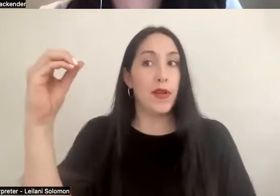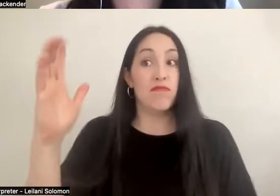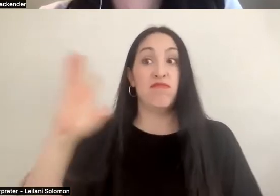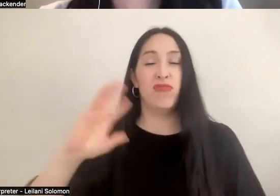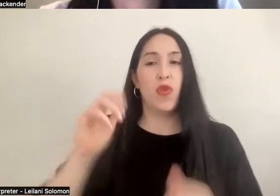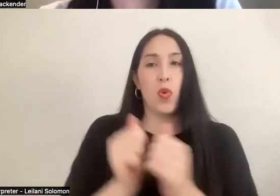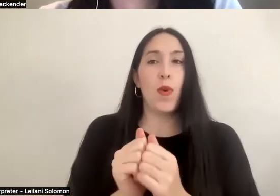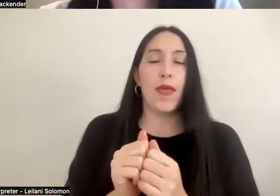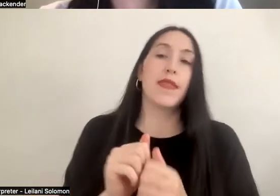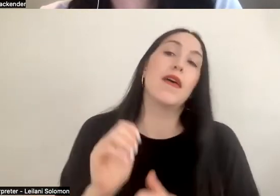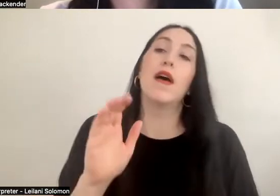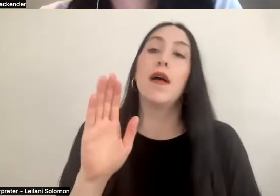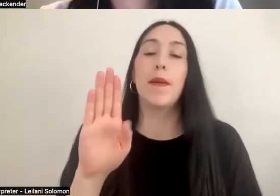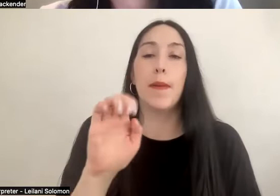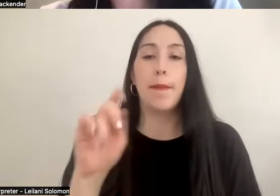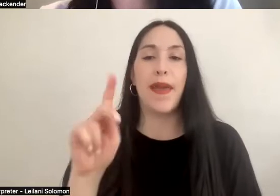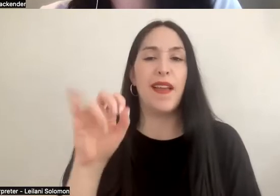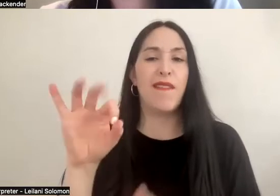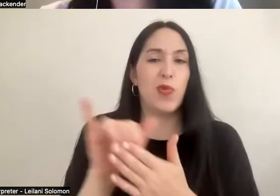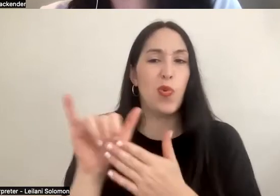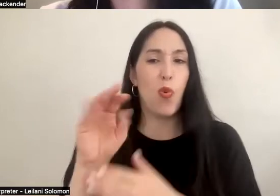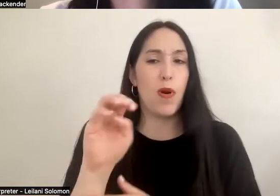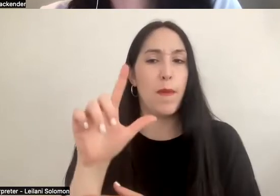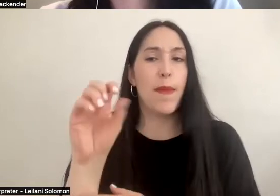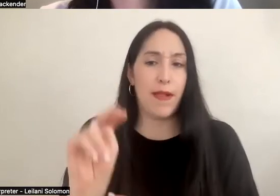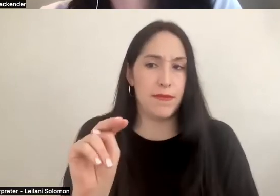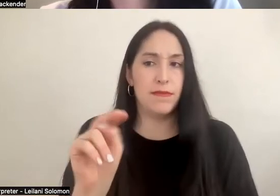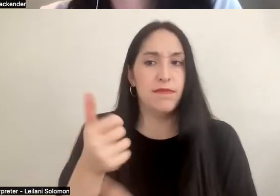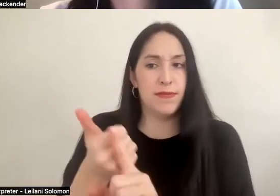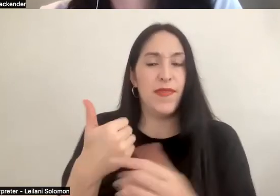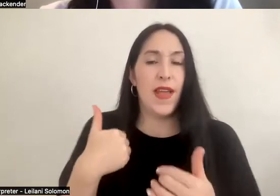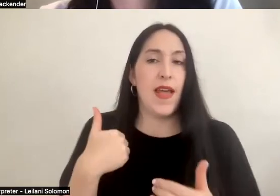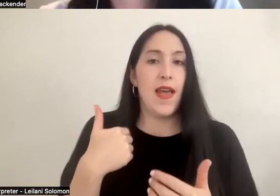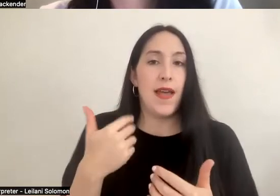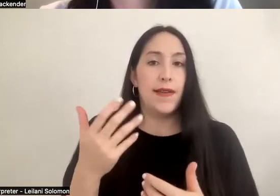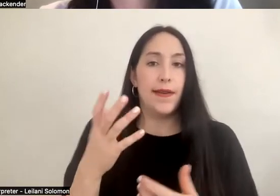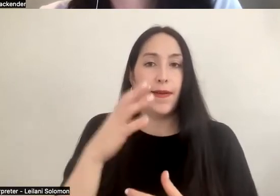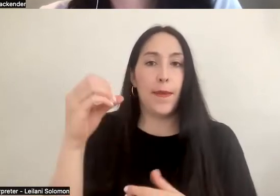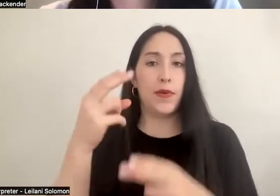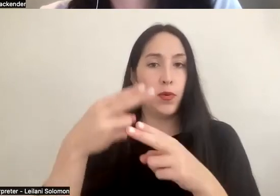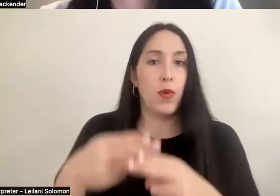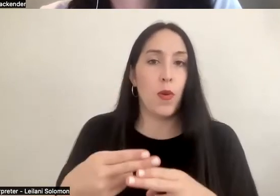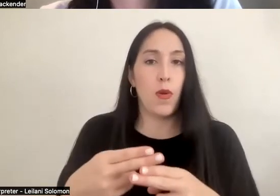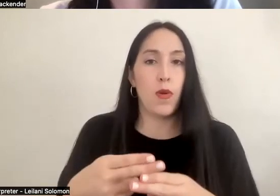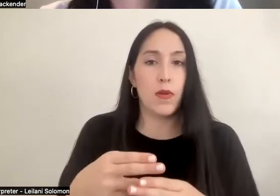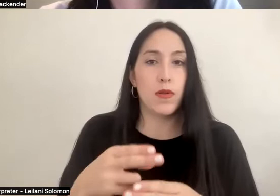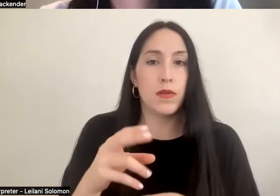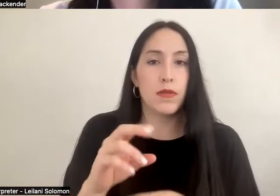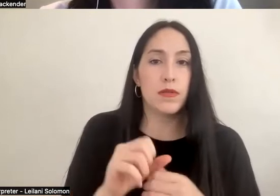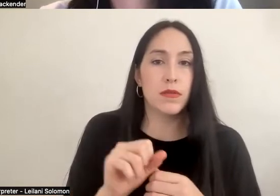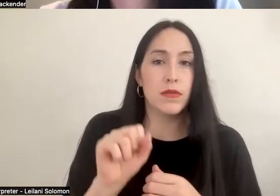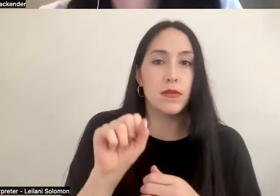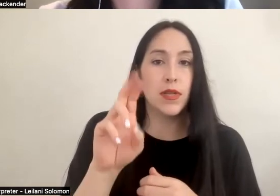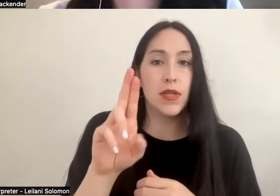Mellon. They had an entity inside of their organization called Someday. So that